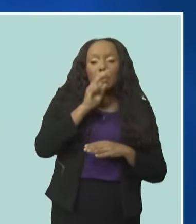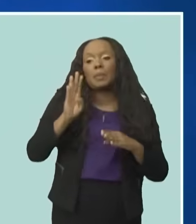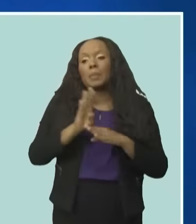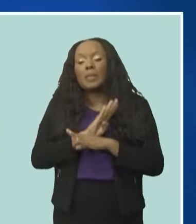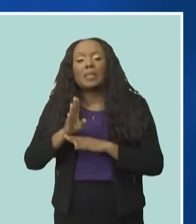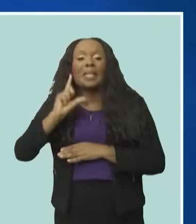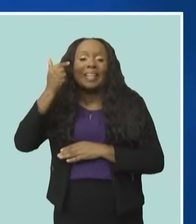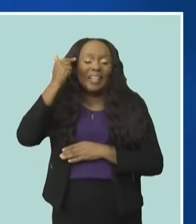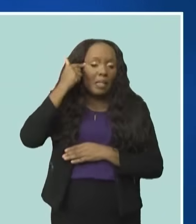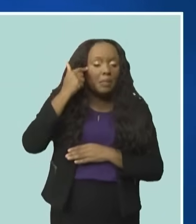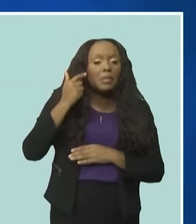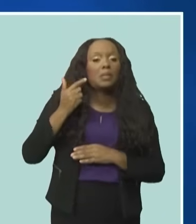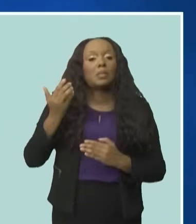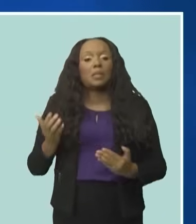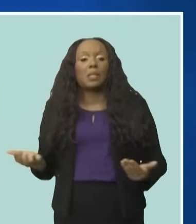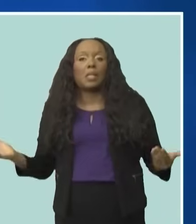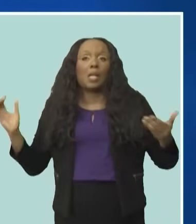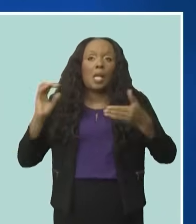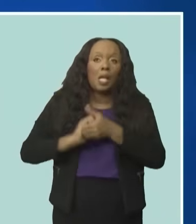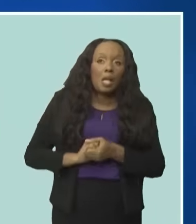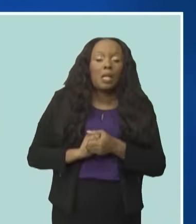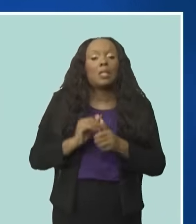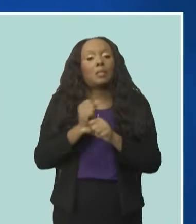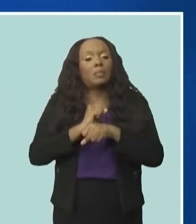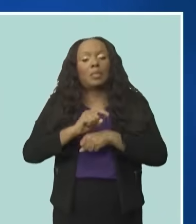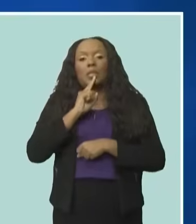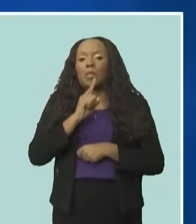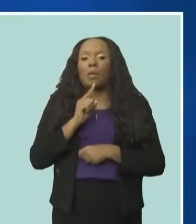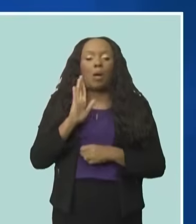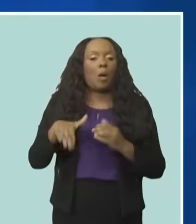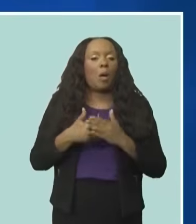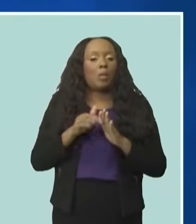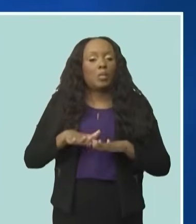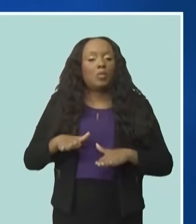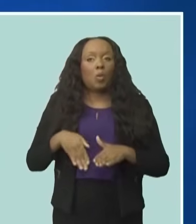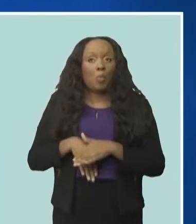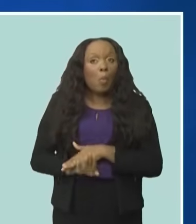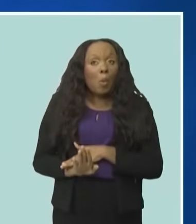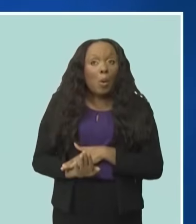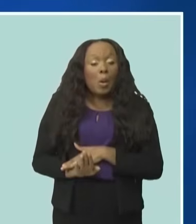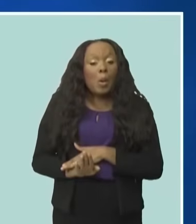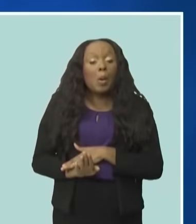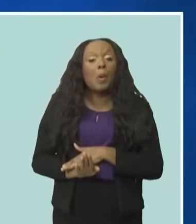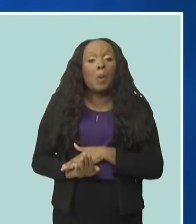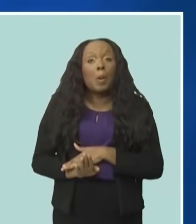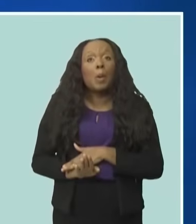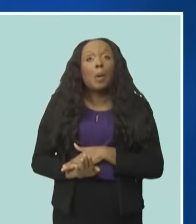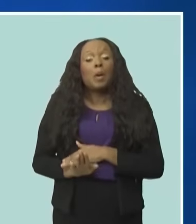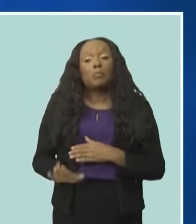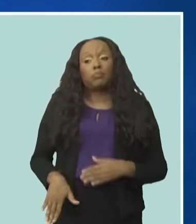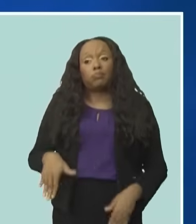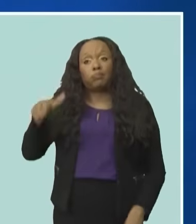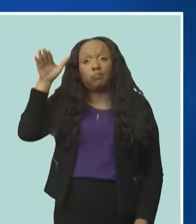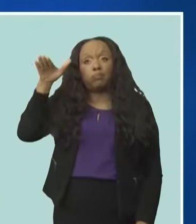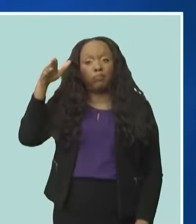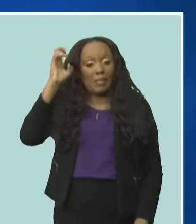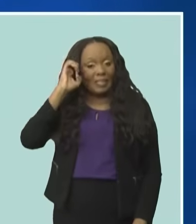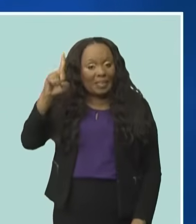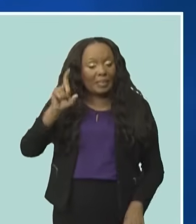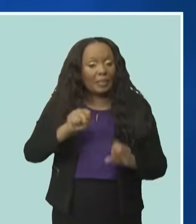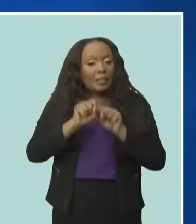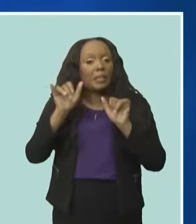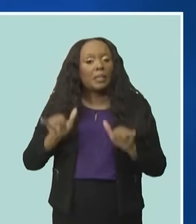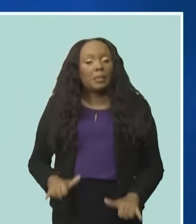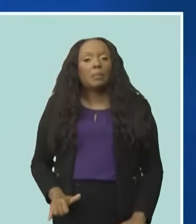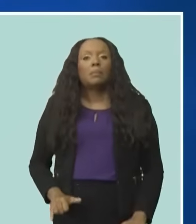to ensure that we can make sure that every single child that is born in this country or that moves to this country and passes through our education system has the